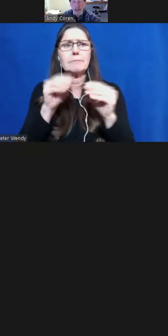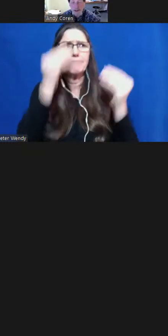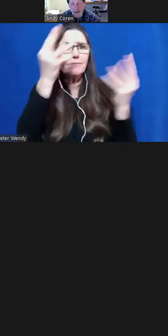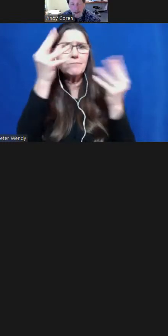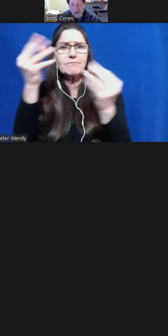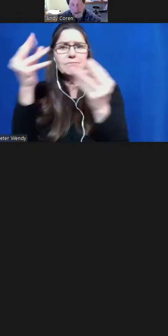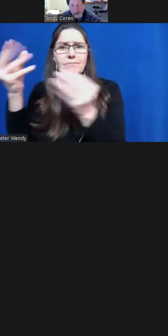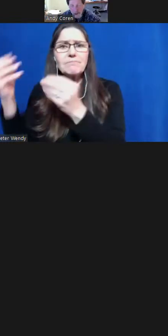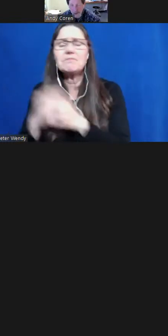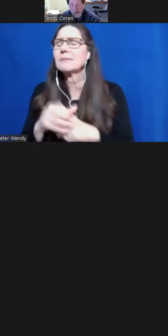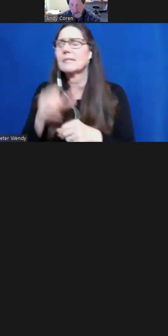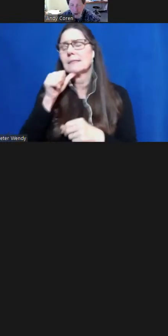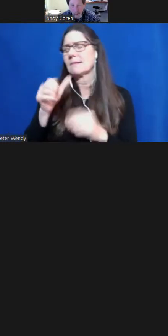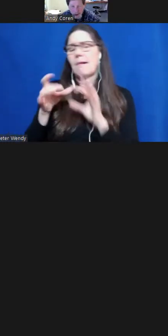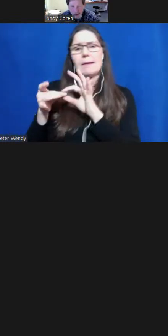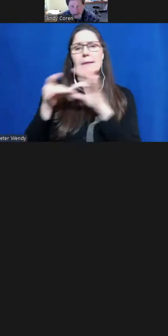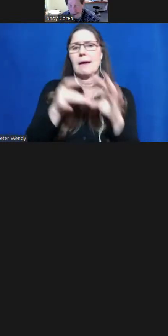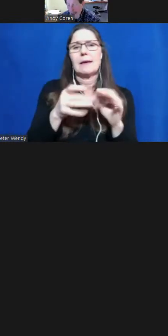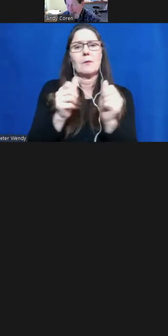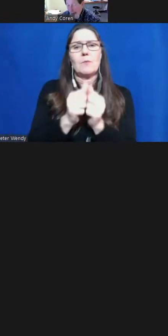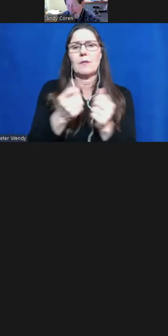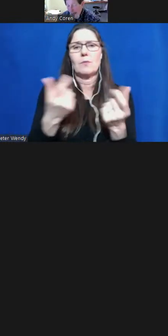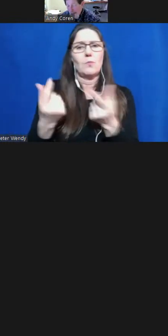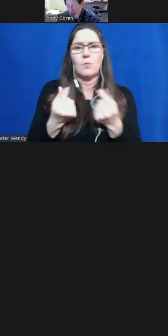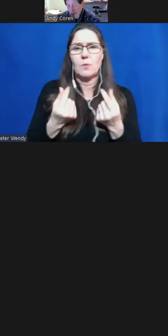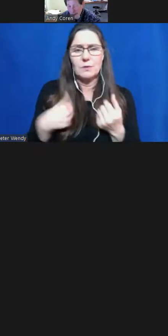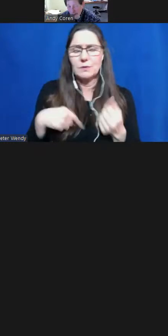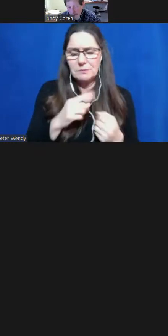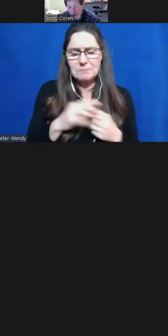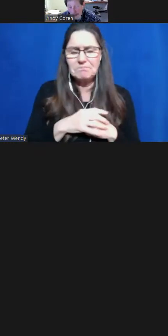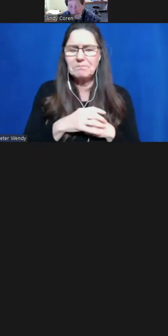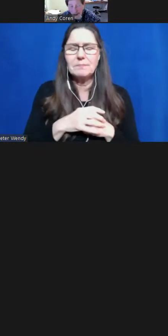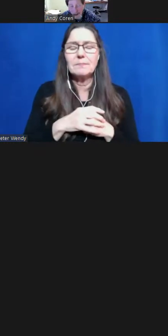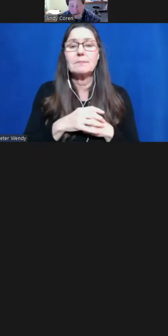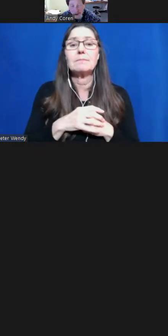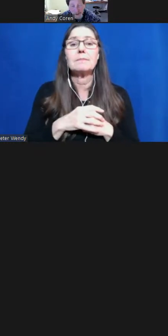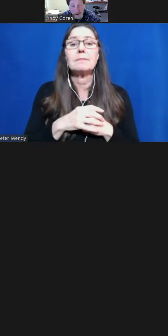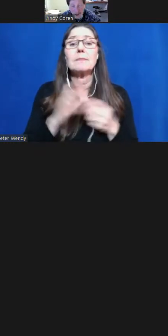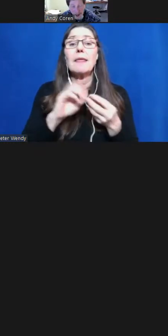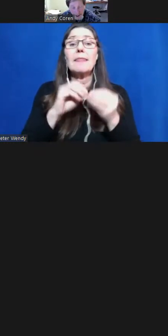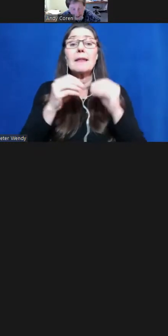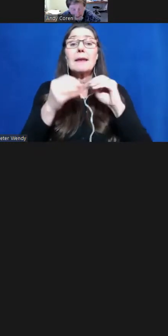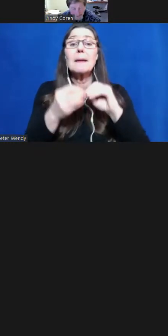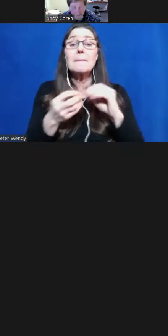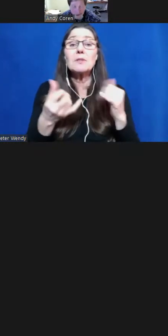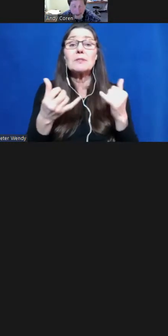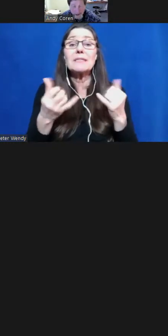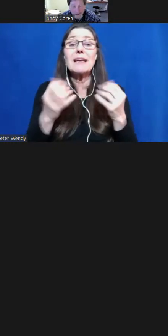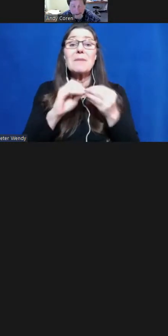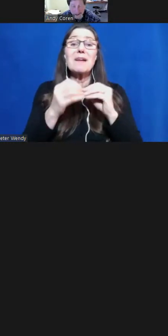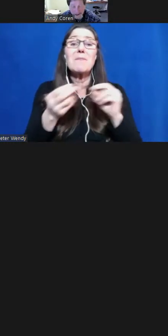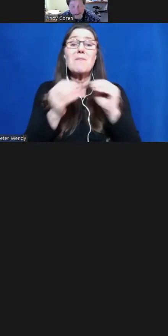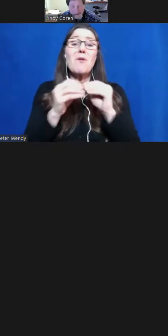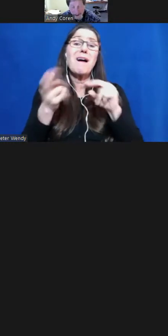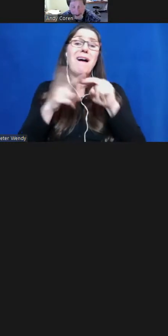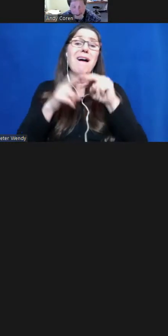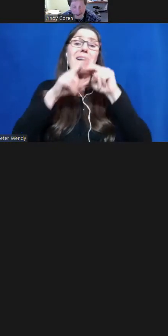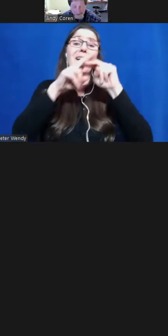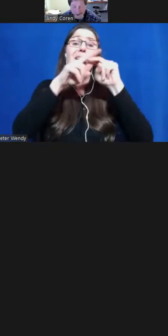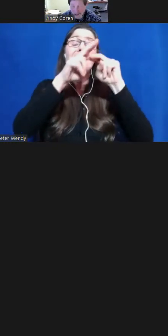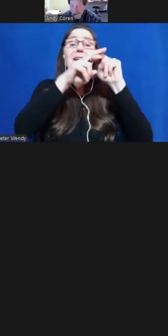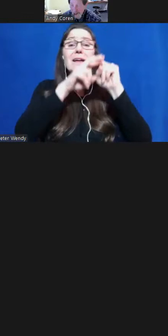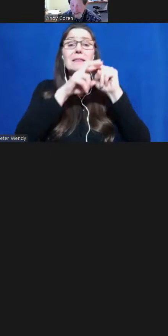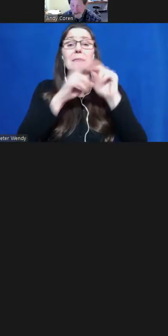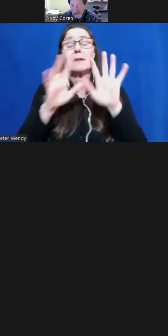No, it's not tied into what we're doing. And as the numbers have gotten so much higher, let me say this about